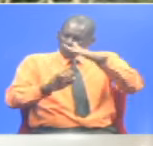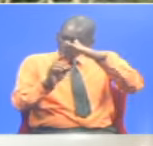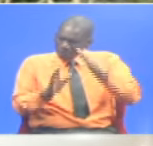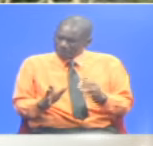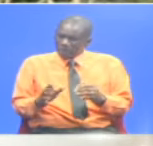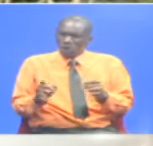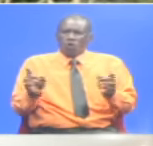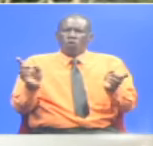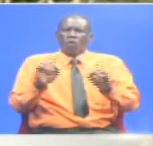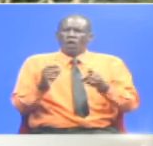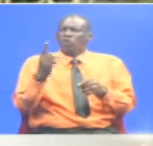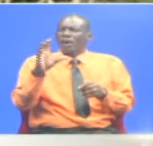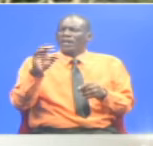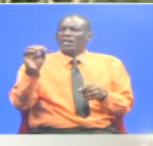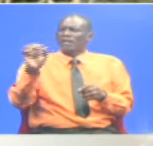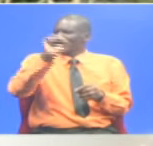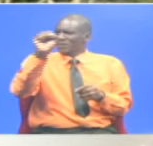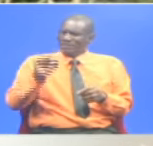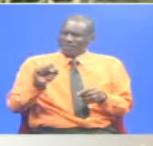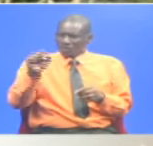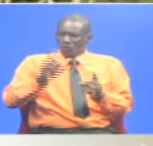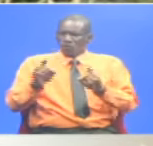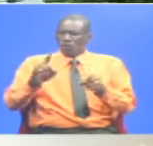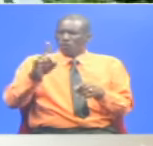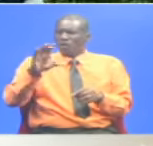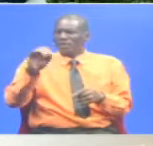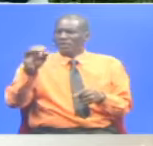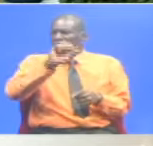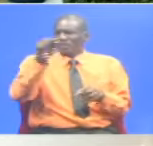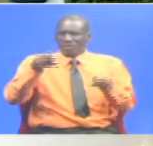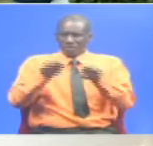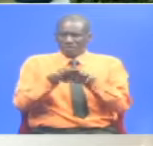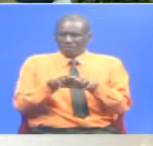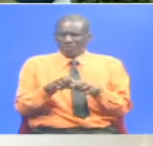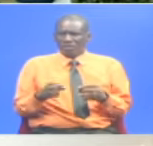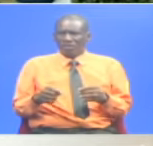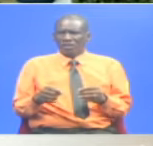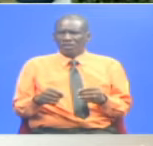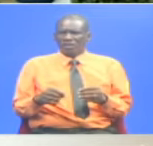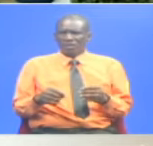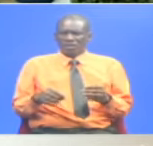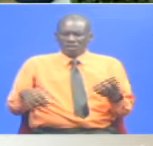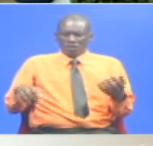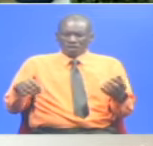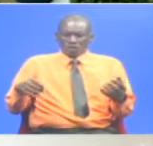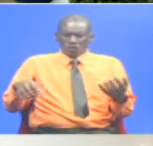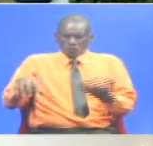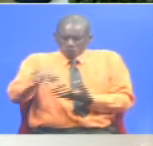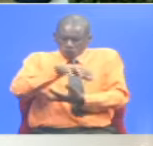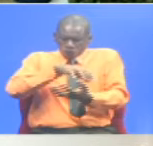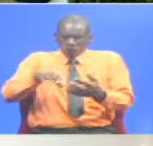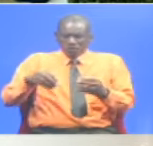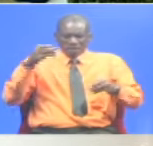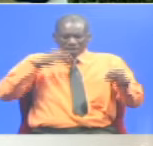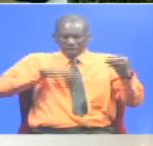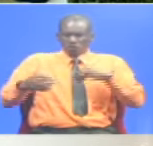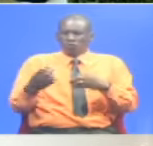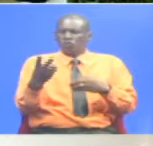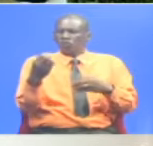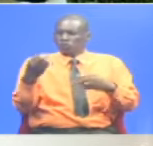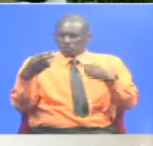were not 100% the same. The bungled general election of 2007 has been described by some